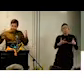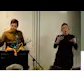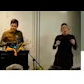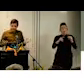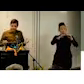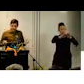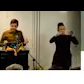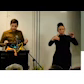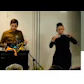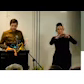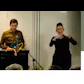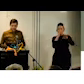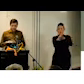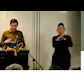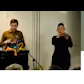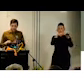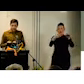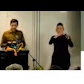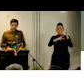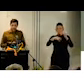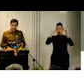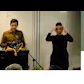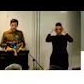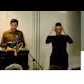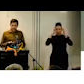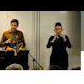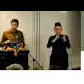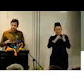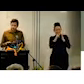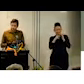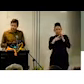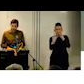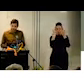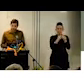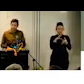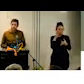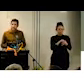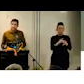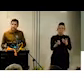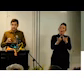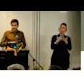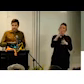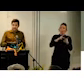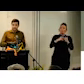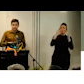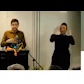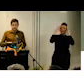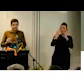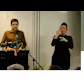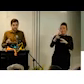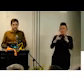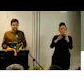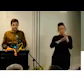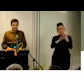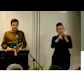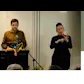outer neocortex. And these sleep spindles are occurring in another part of the brain called the thalamus, but they're very tightly linked to